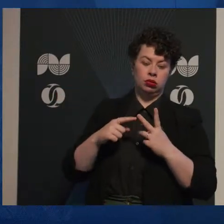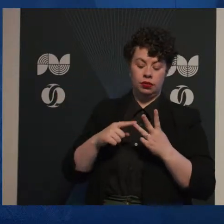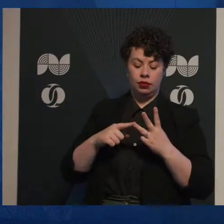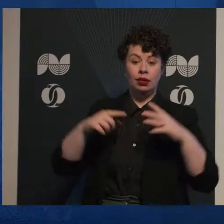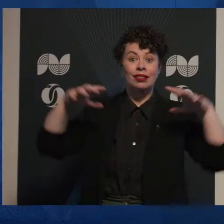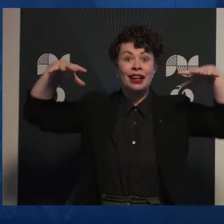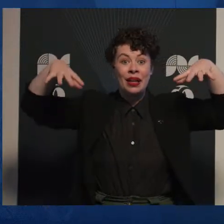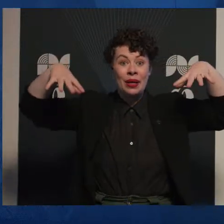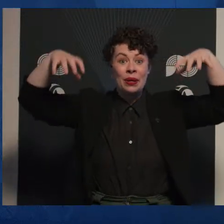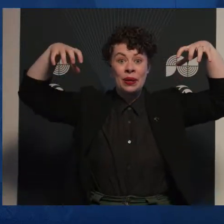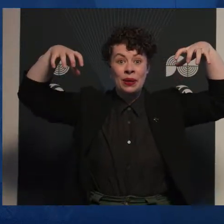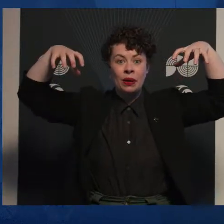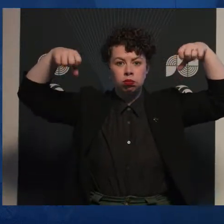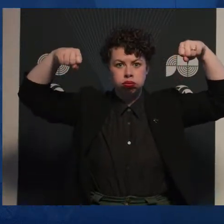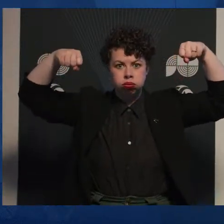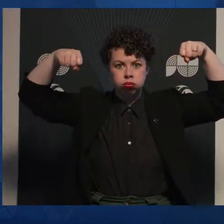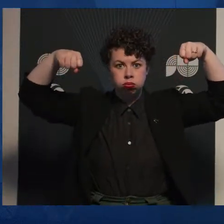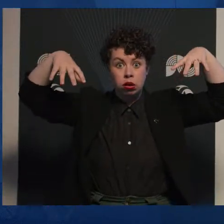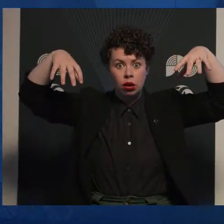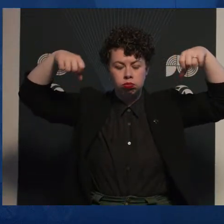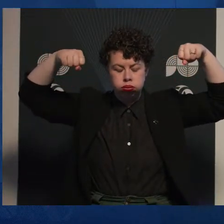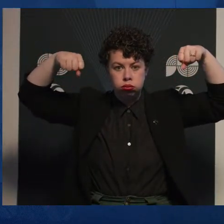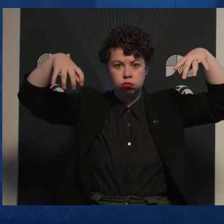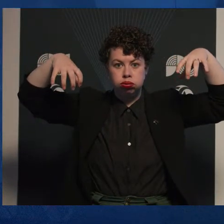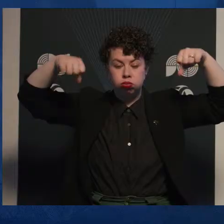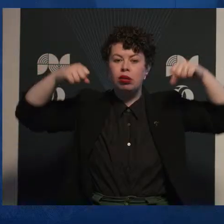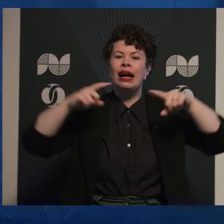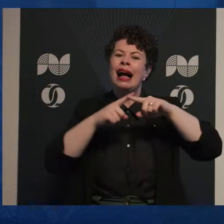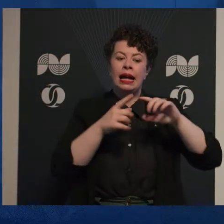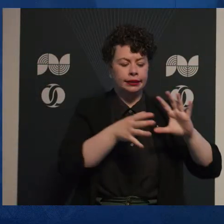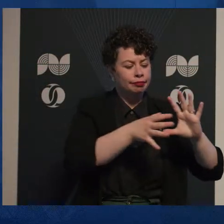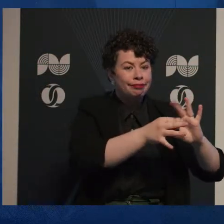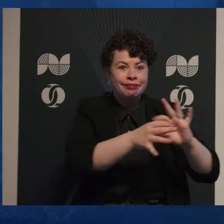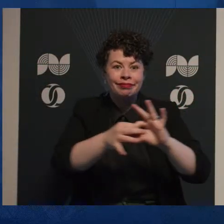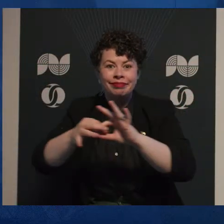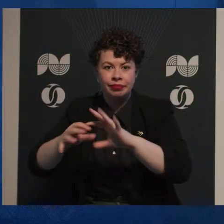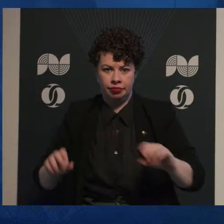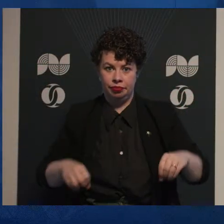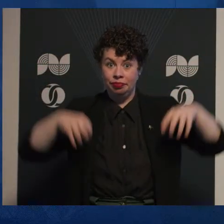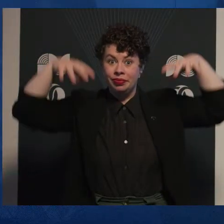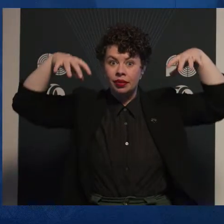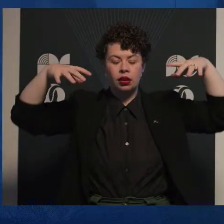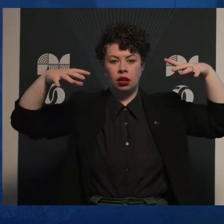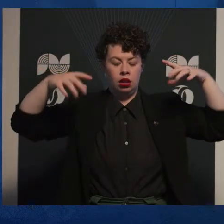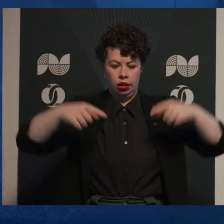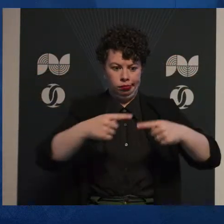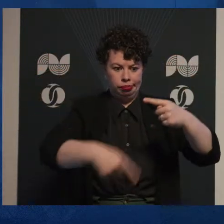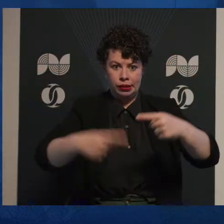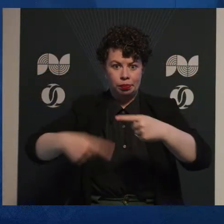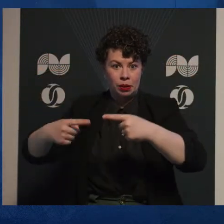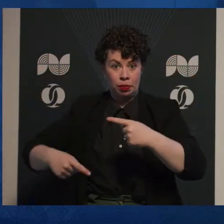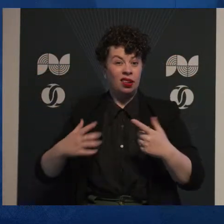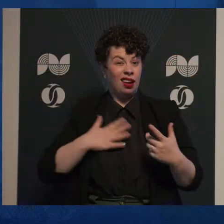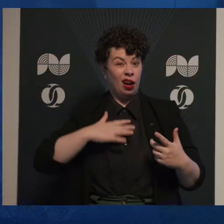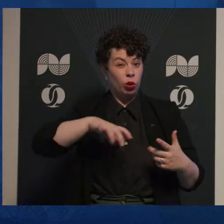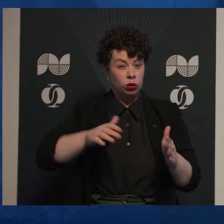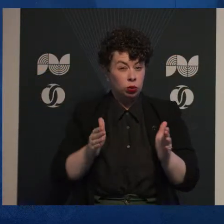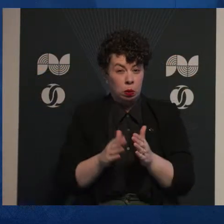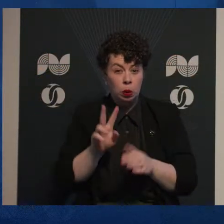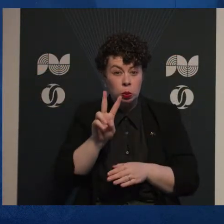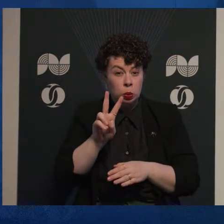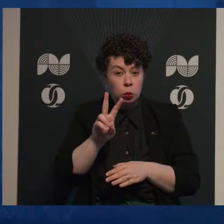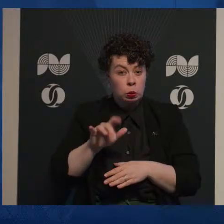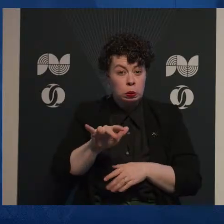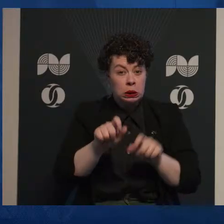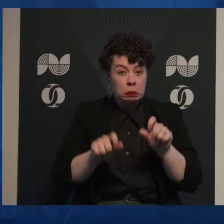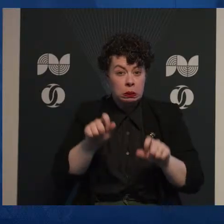energy crisis and logistics shocks, and this all for such a small country of only over 2 million people as a population. And